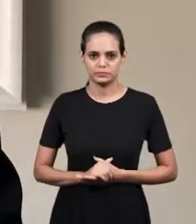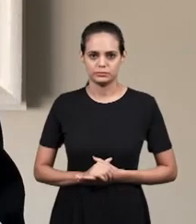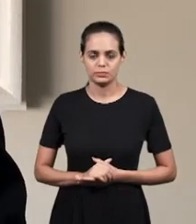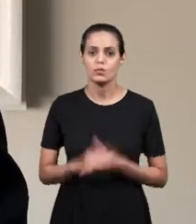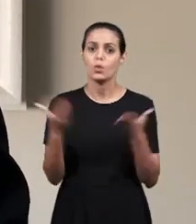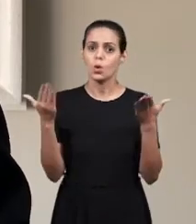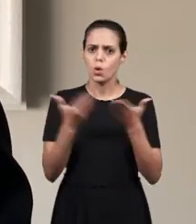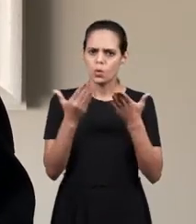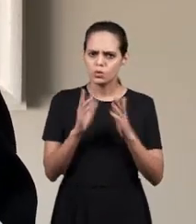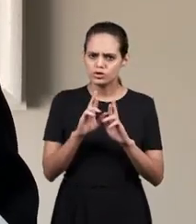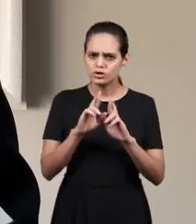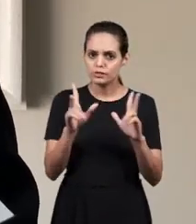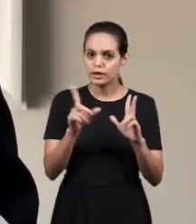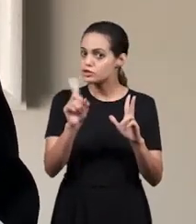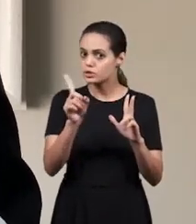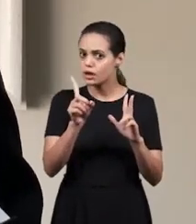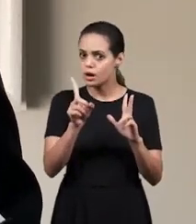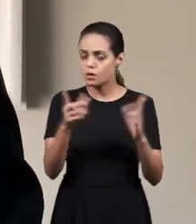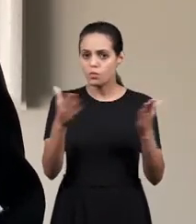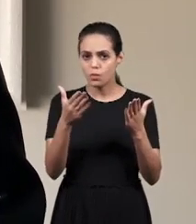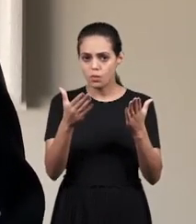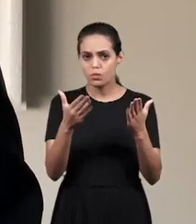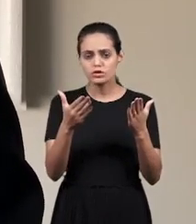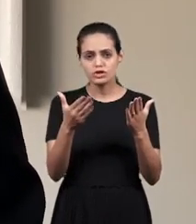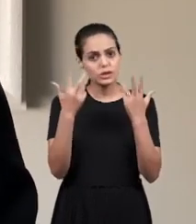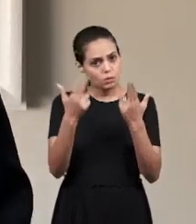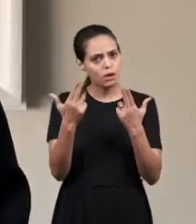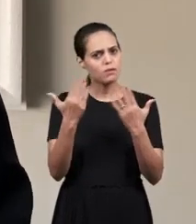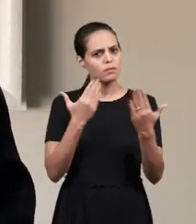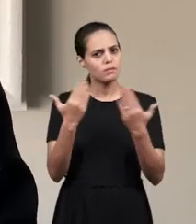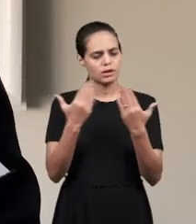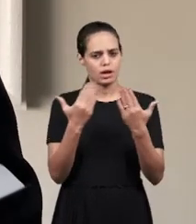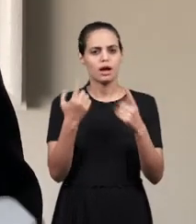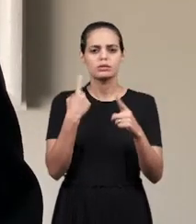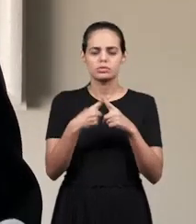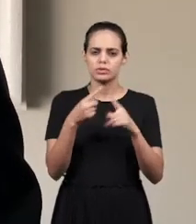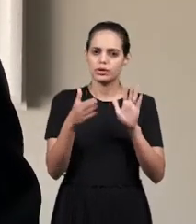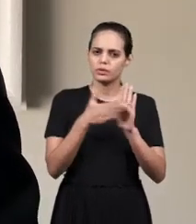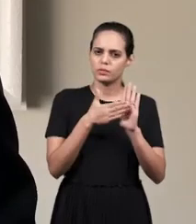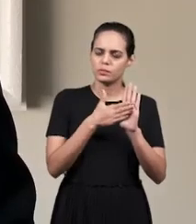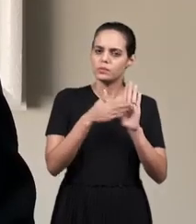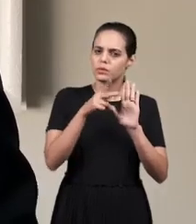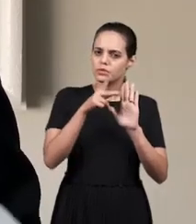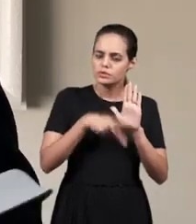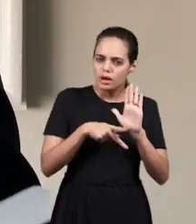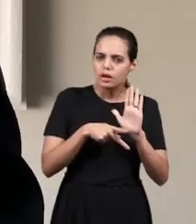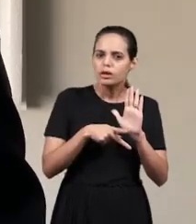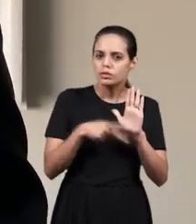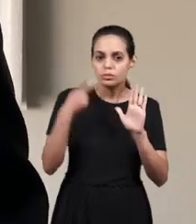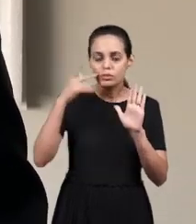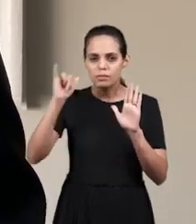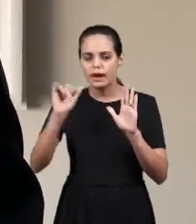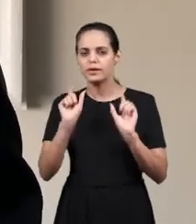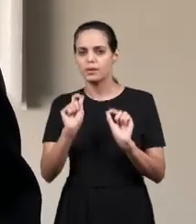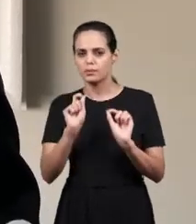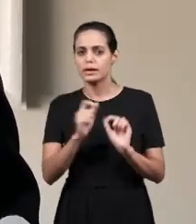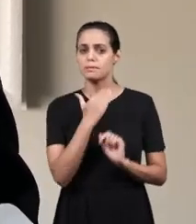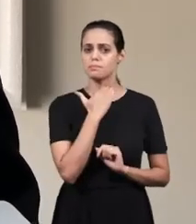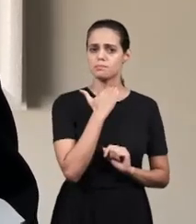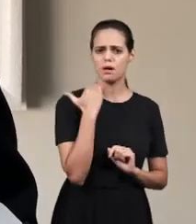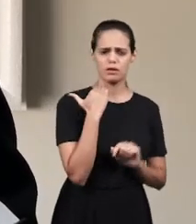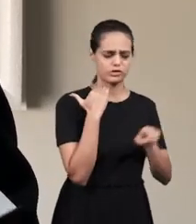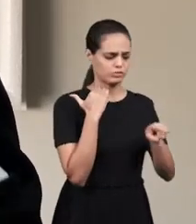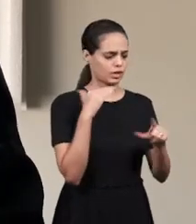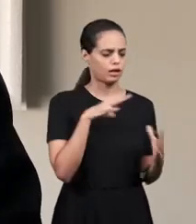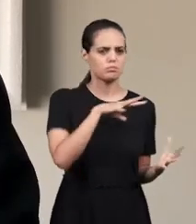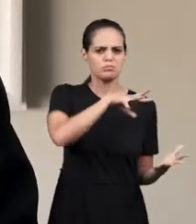project is exactly a project of death and resurrection. Death to the things of this life. Death for this